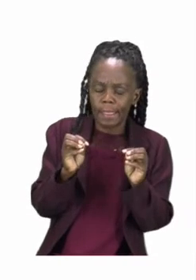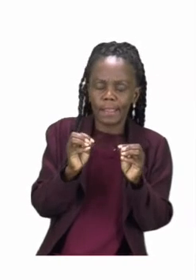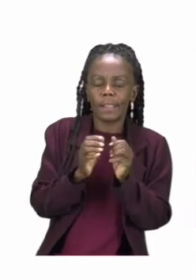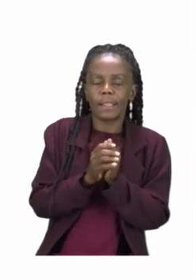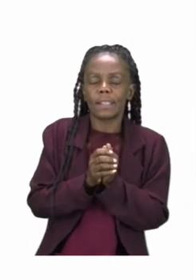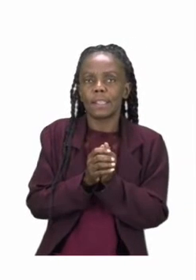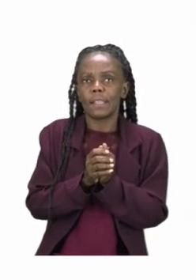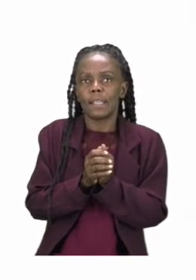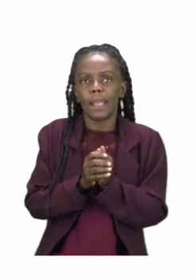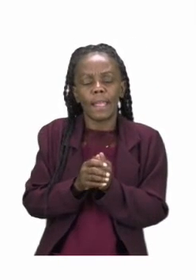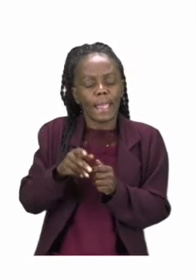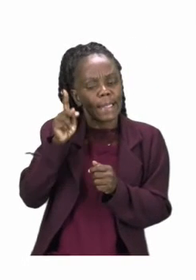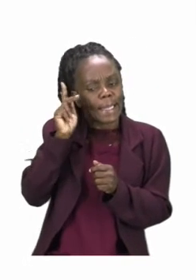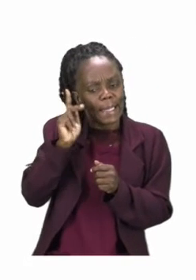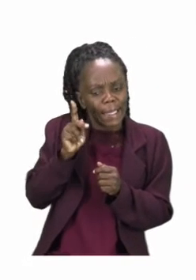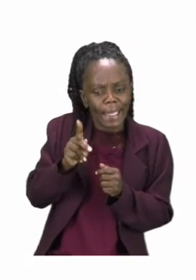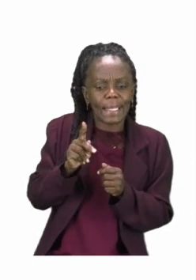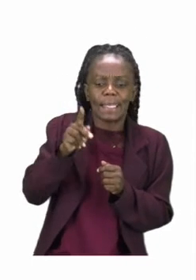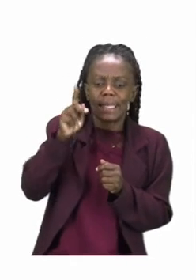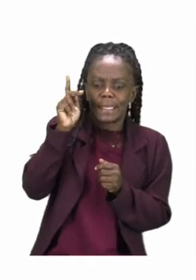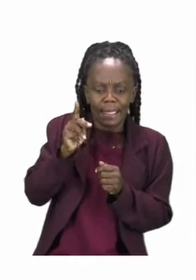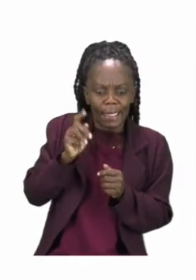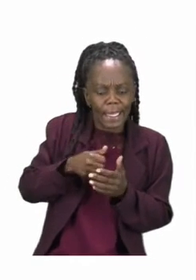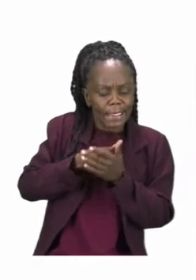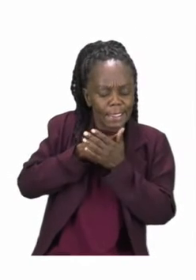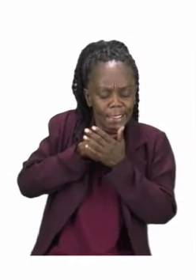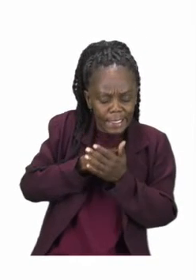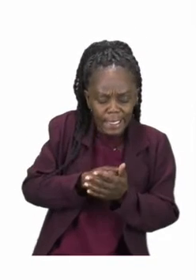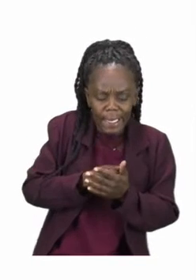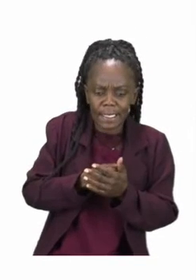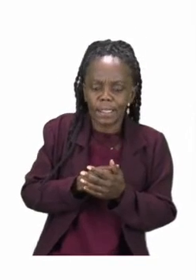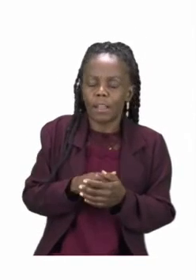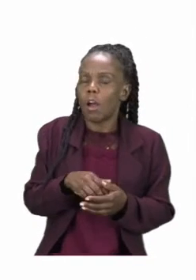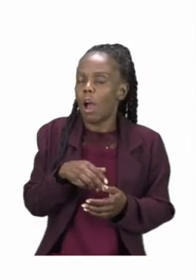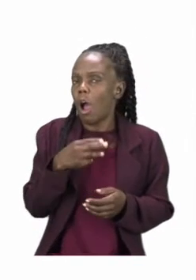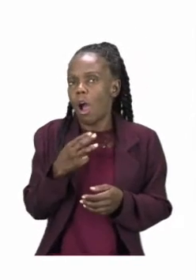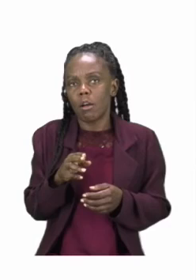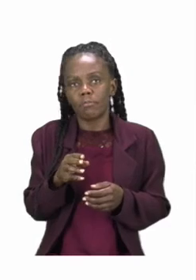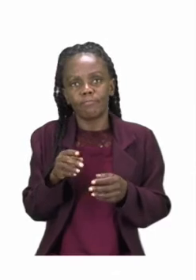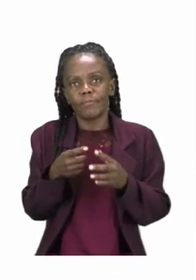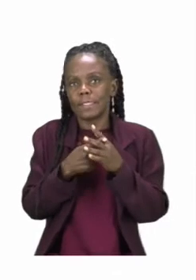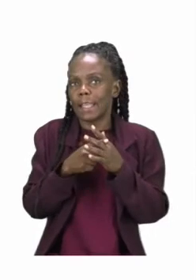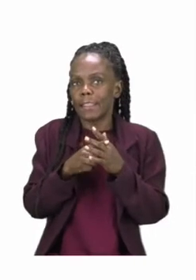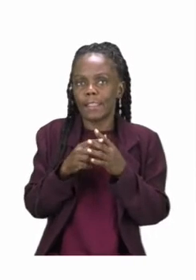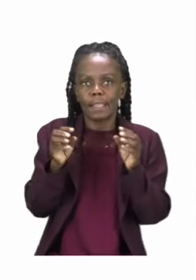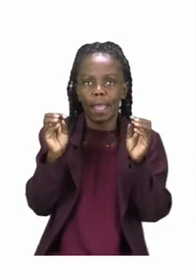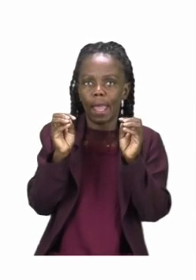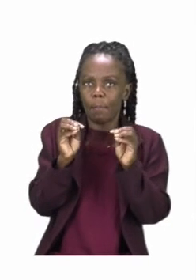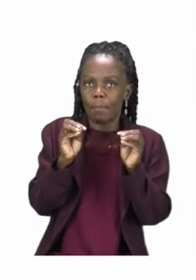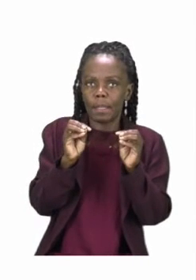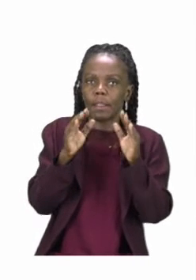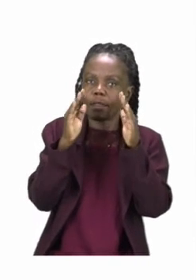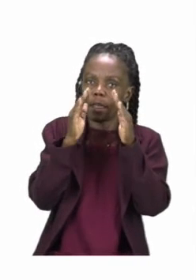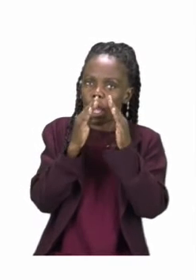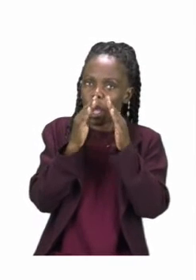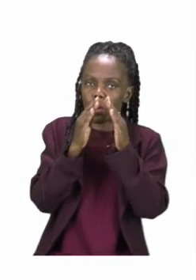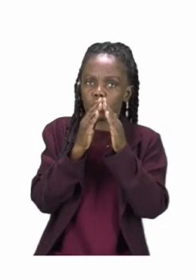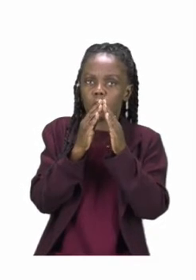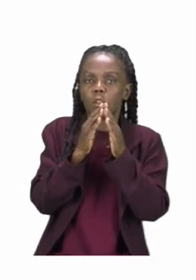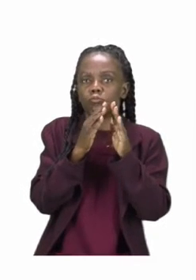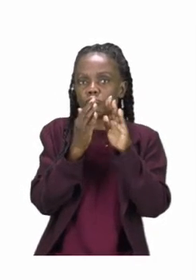tried again and again and again, but still there was no luck.